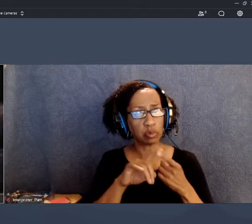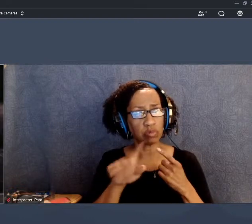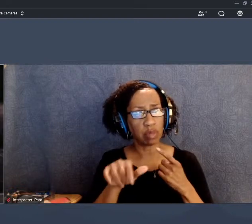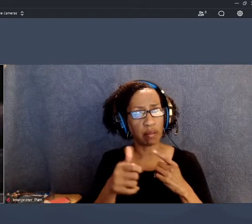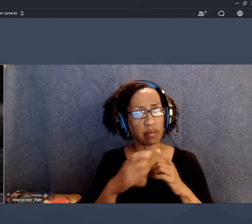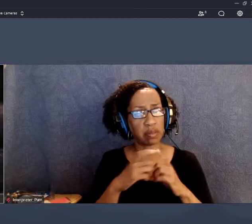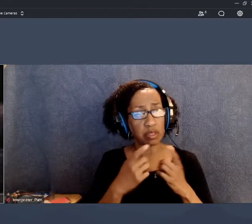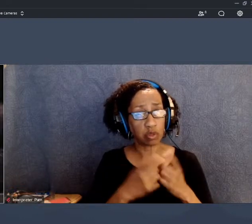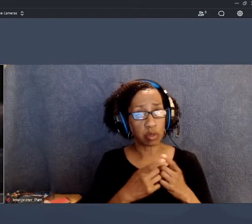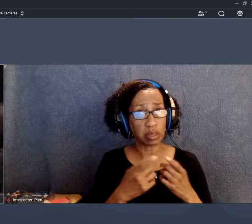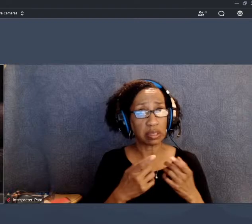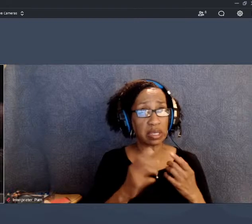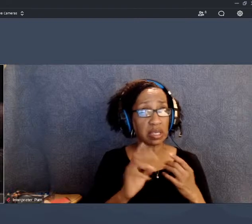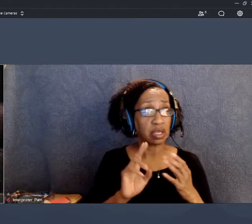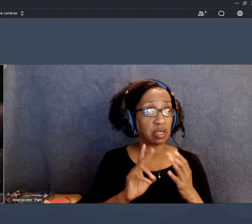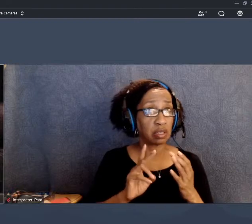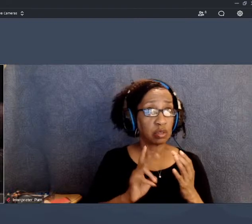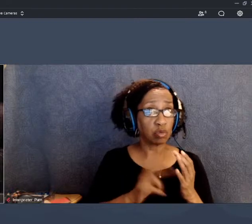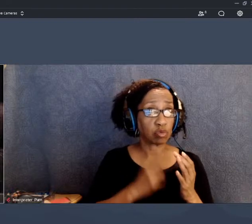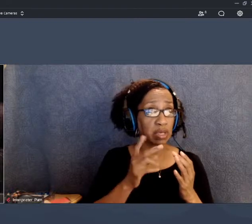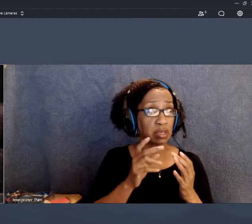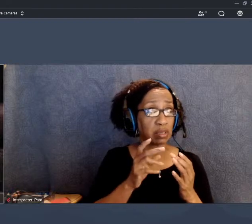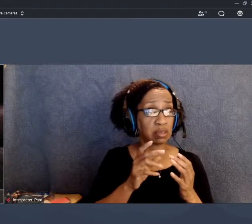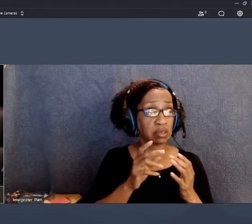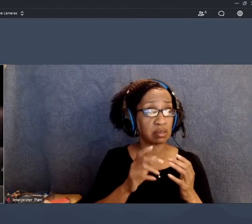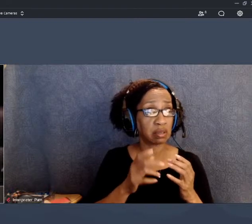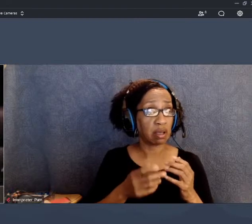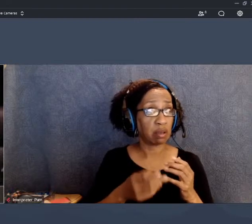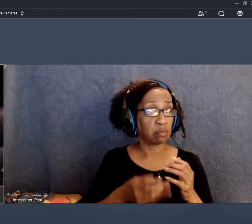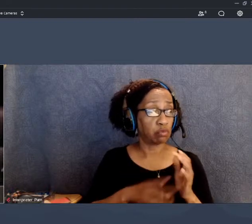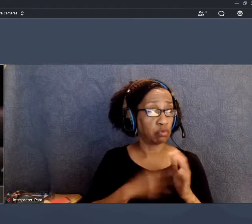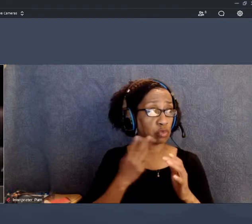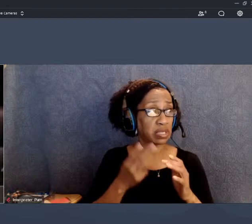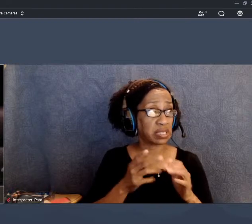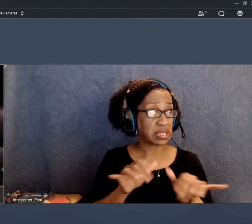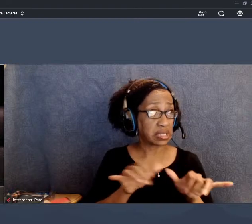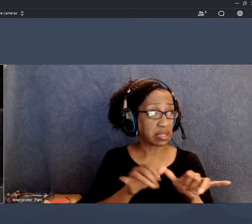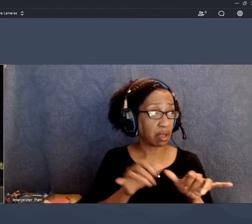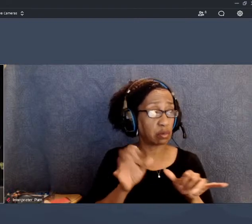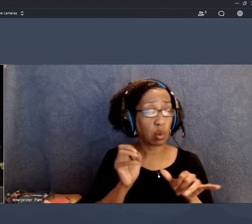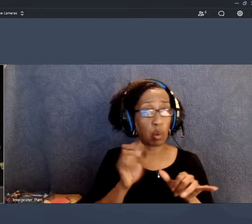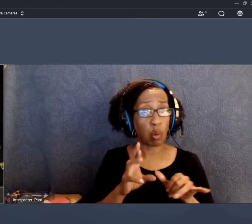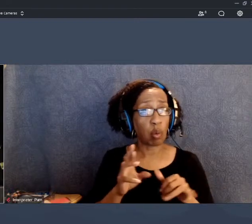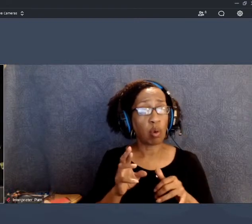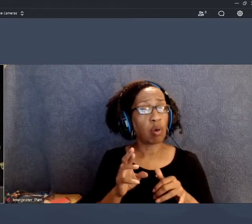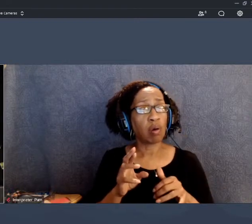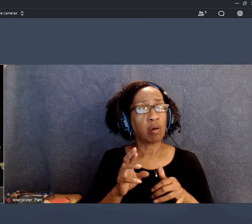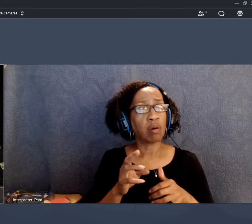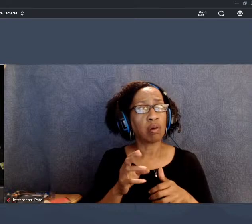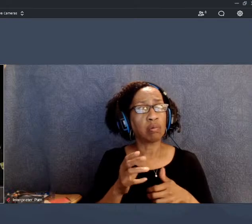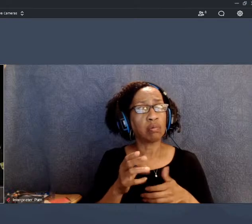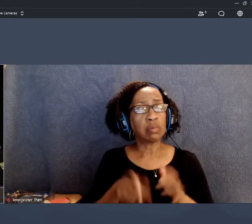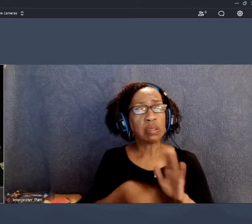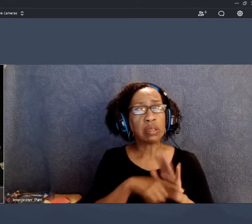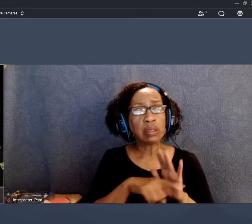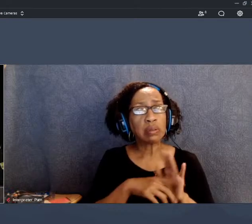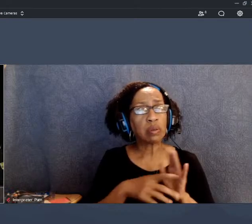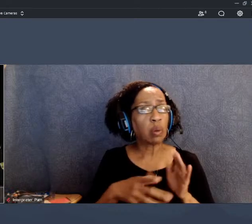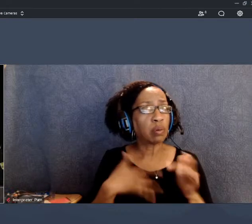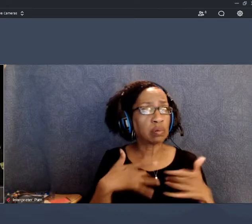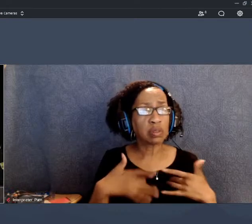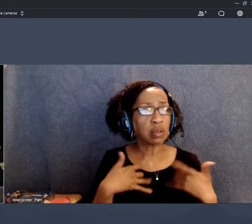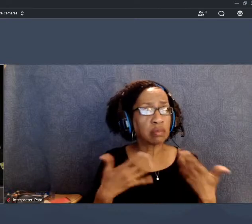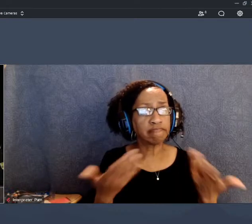whether that's twice as large, and what are the drawbacks or concerns of one so